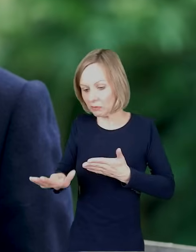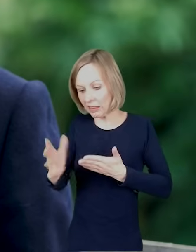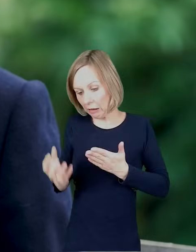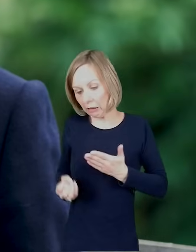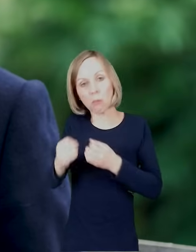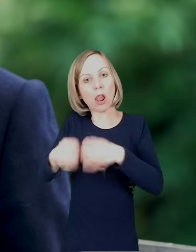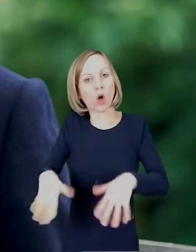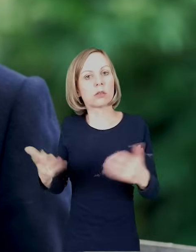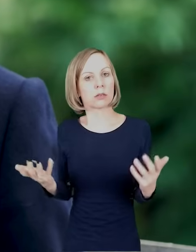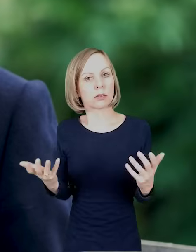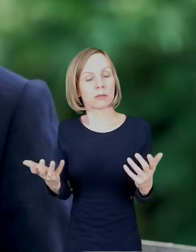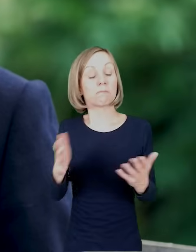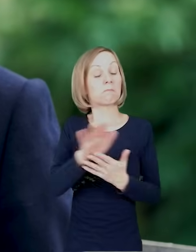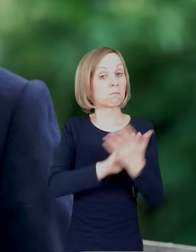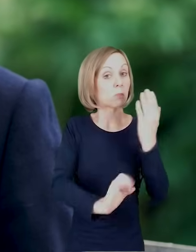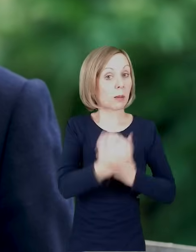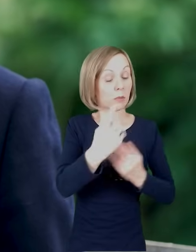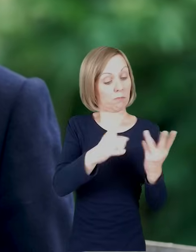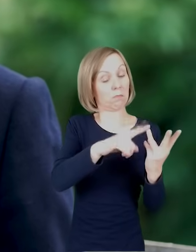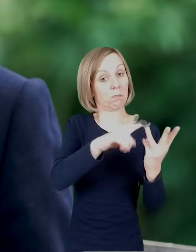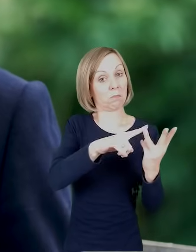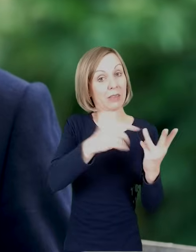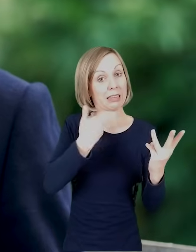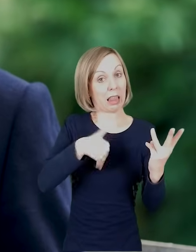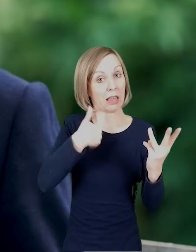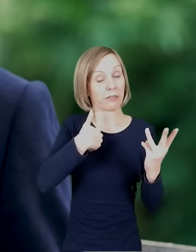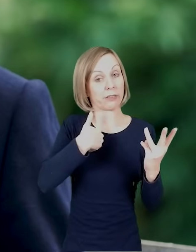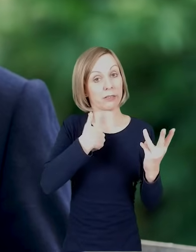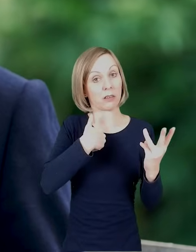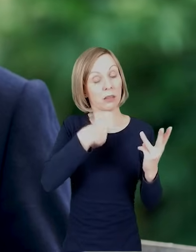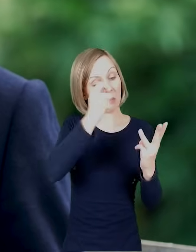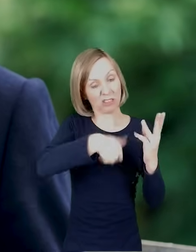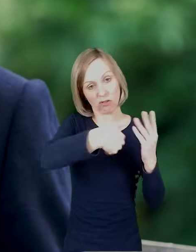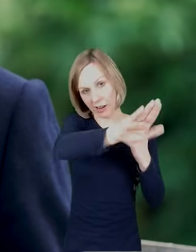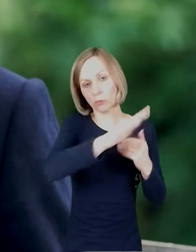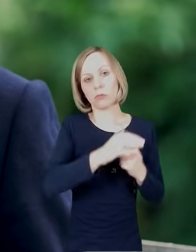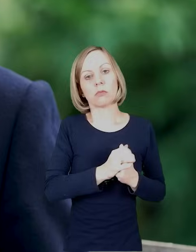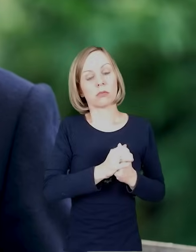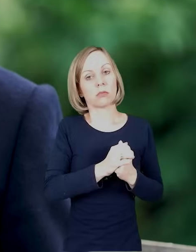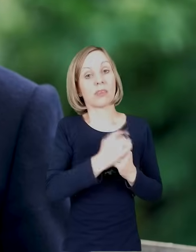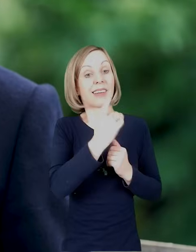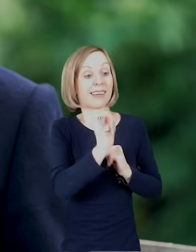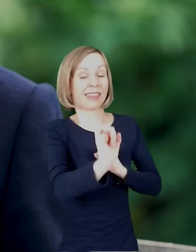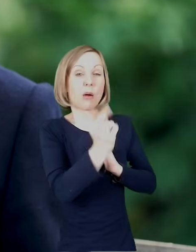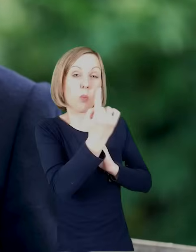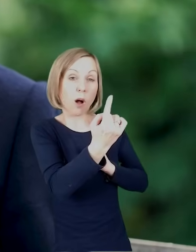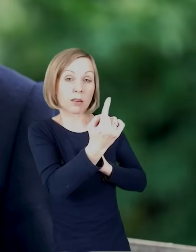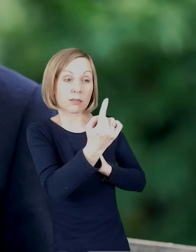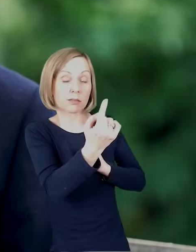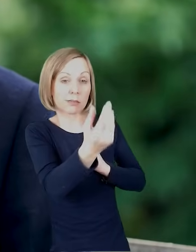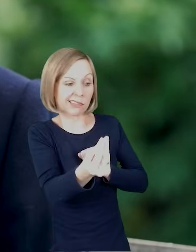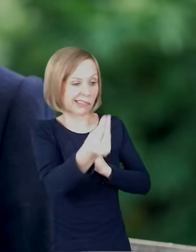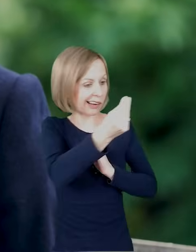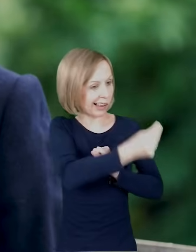income. So the master in our gospel reading punishes the third slave, casting them out into the darkness,